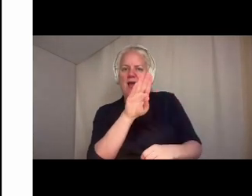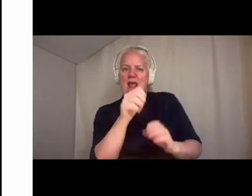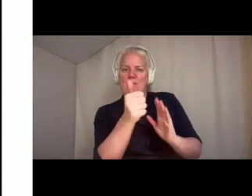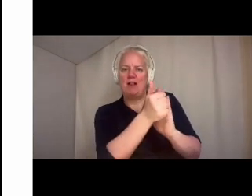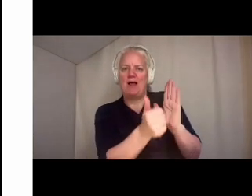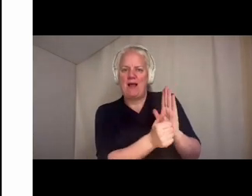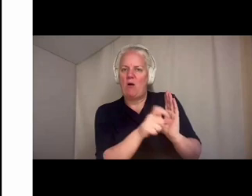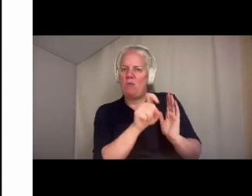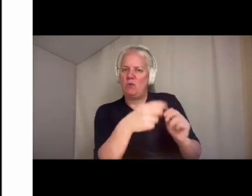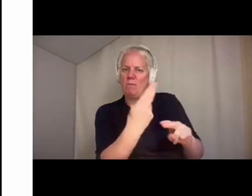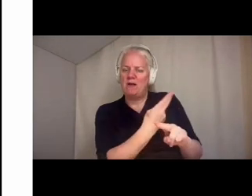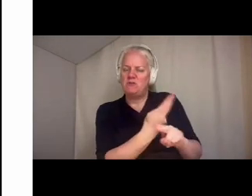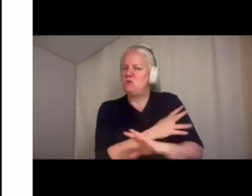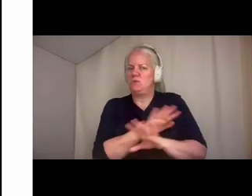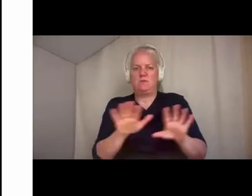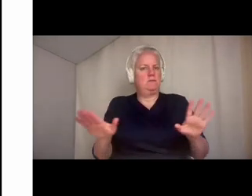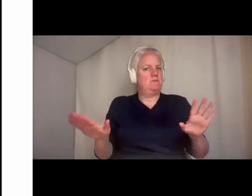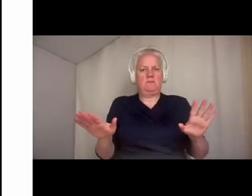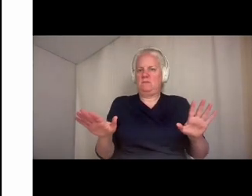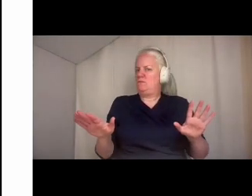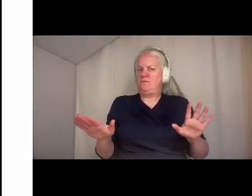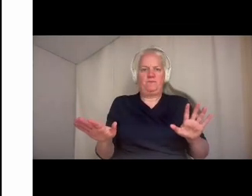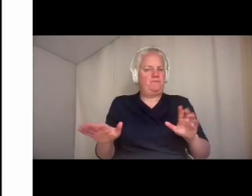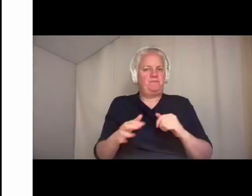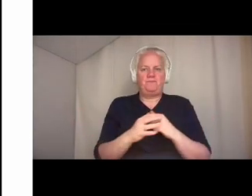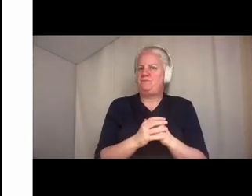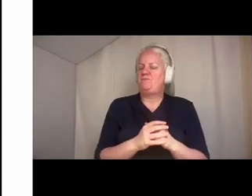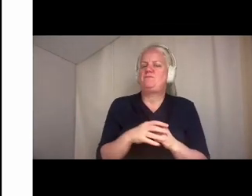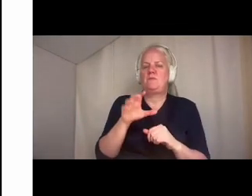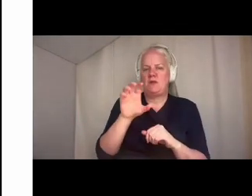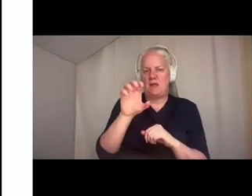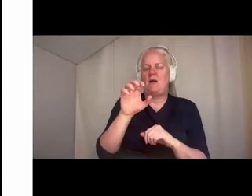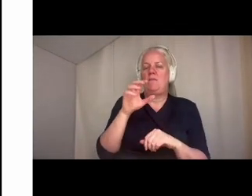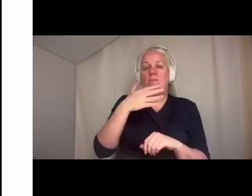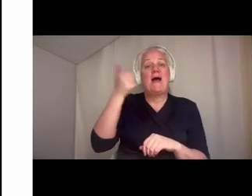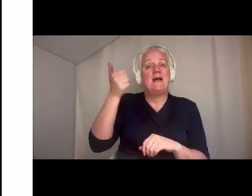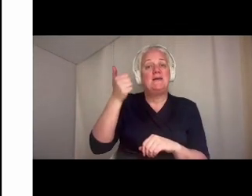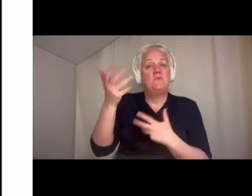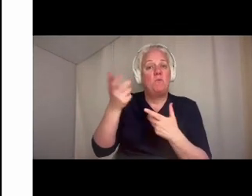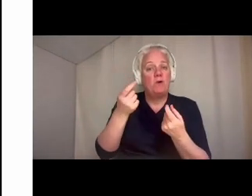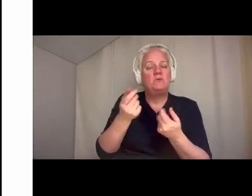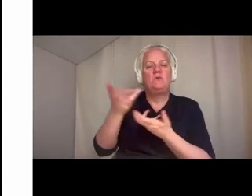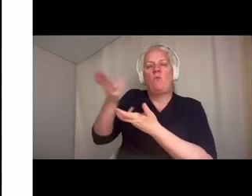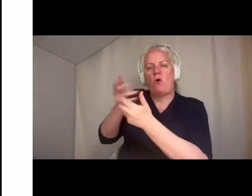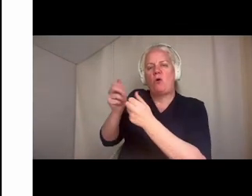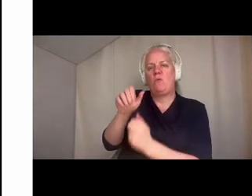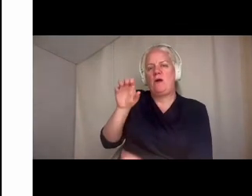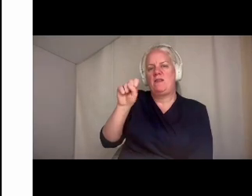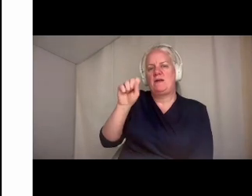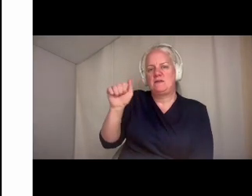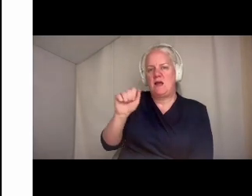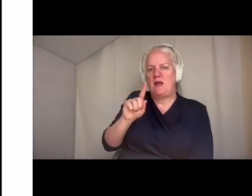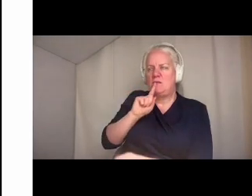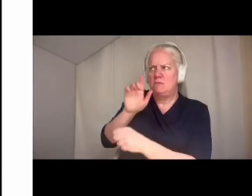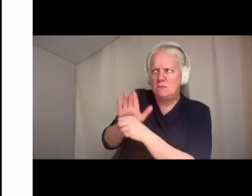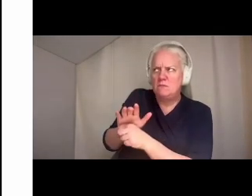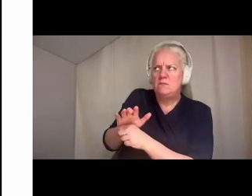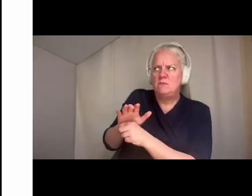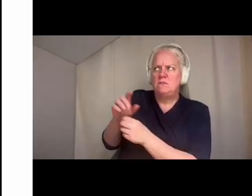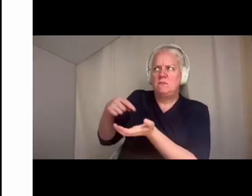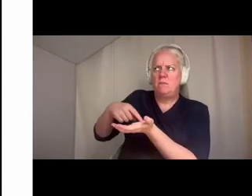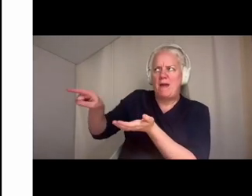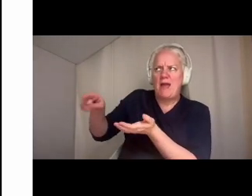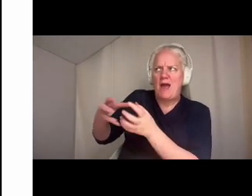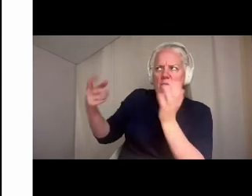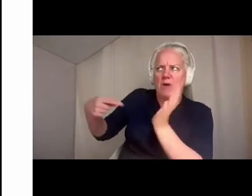and best practice is to work with SSA, confirm the overpayment, negotiate a repayment